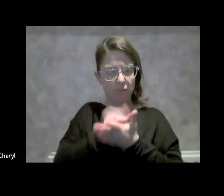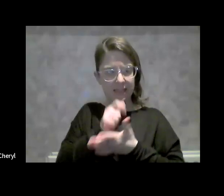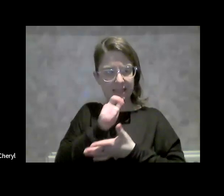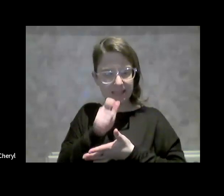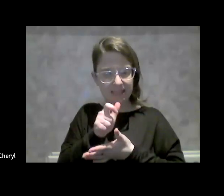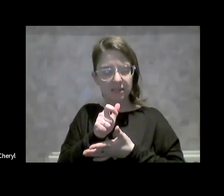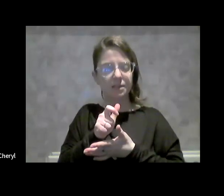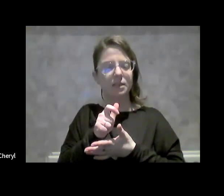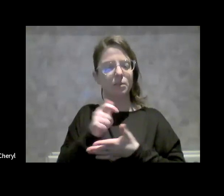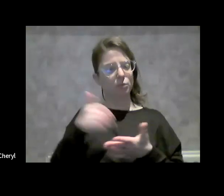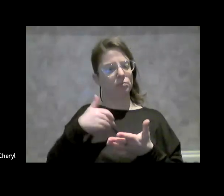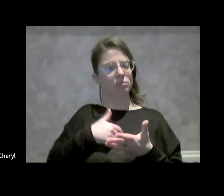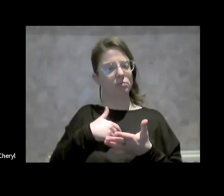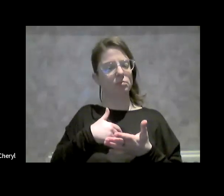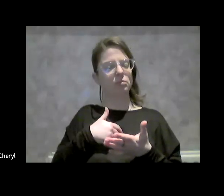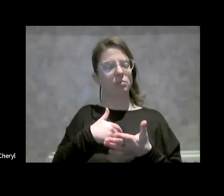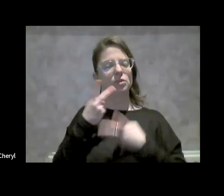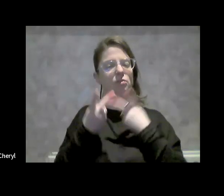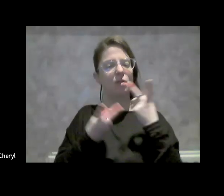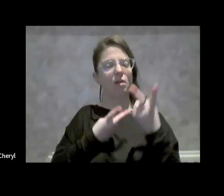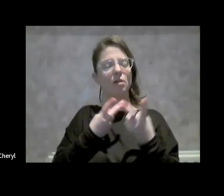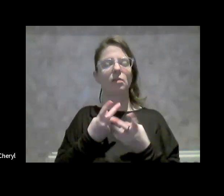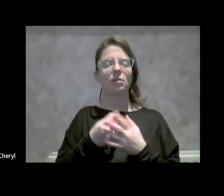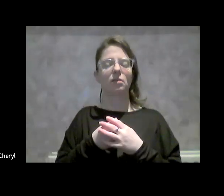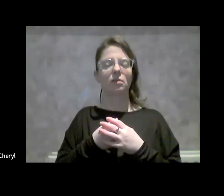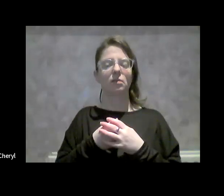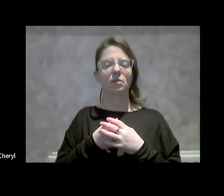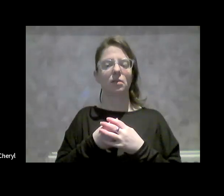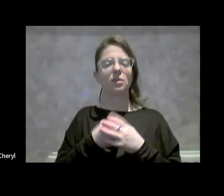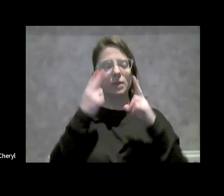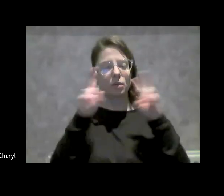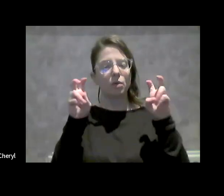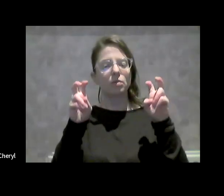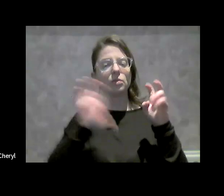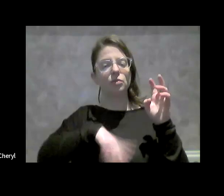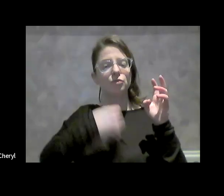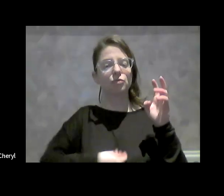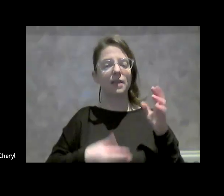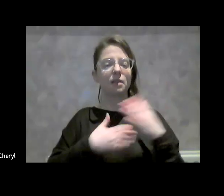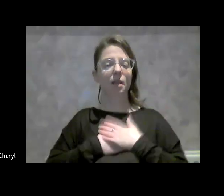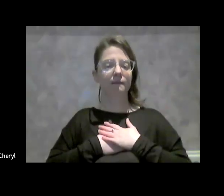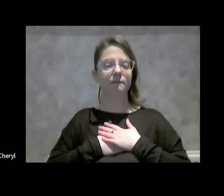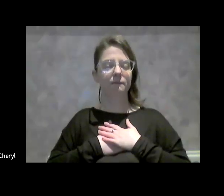So yeah, this is a love letter, and it's called Trans Love is Music.